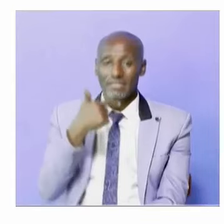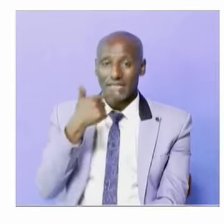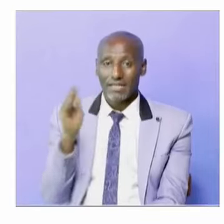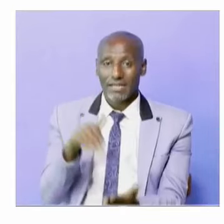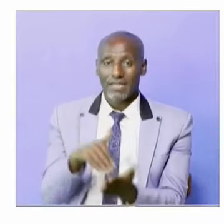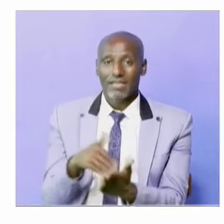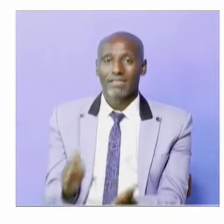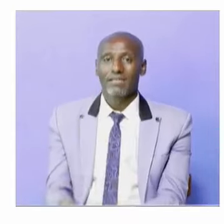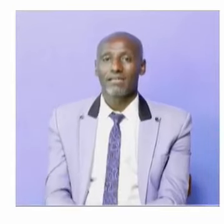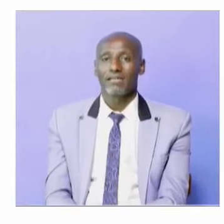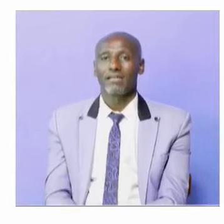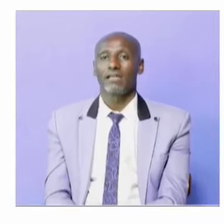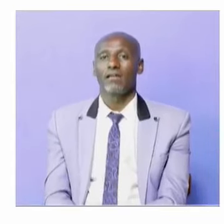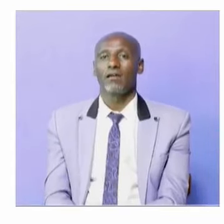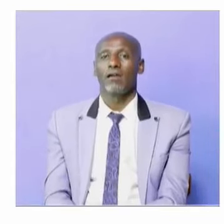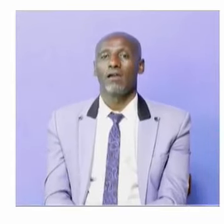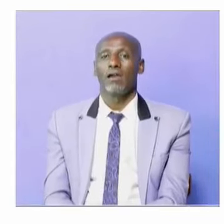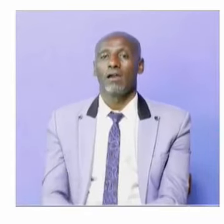Amina, say it again.